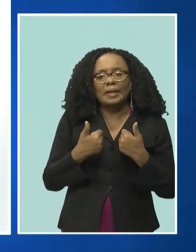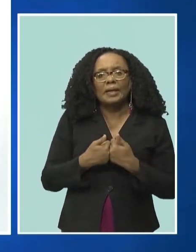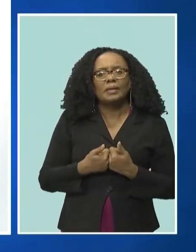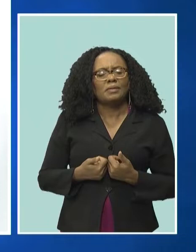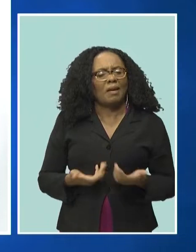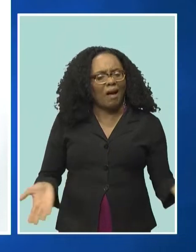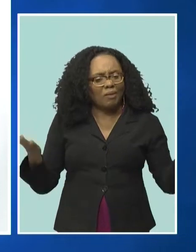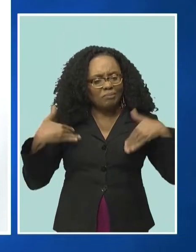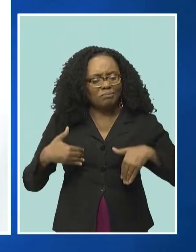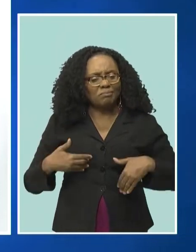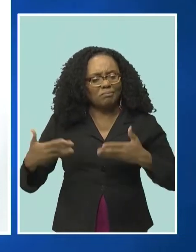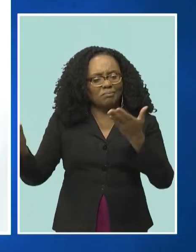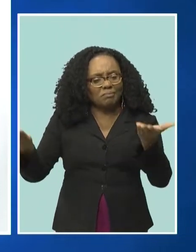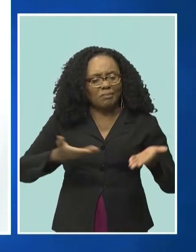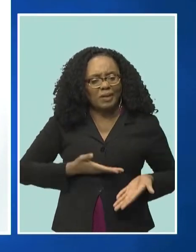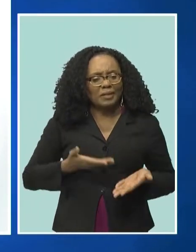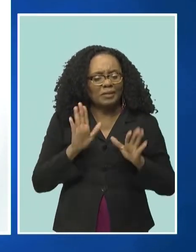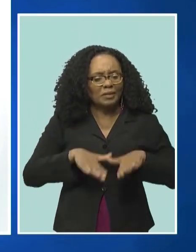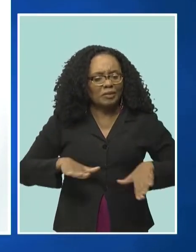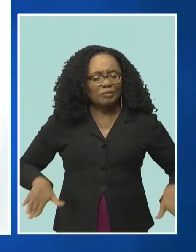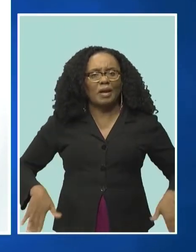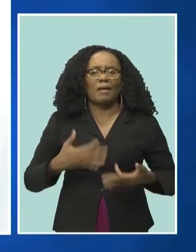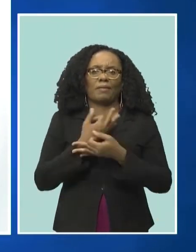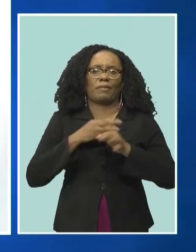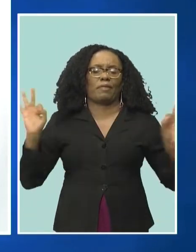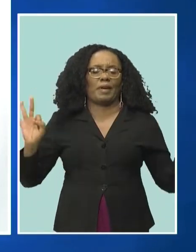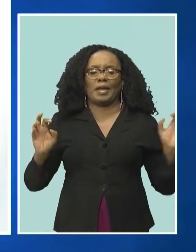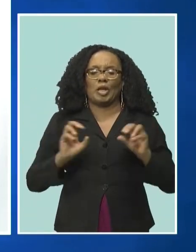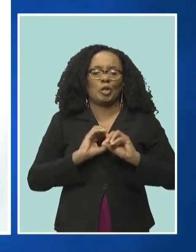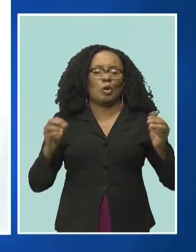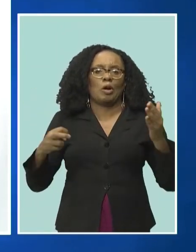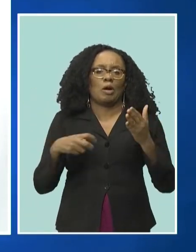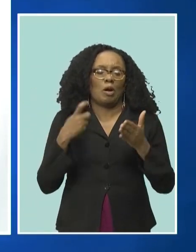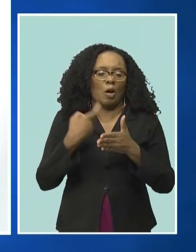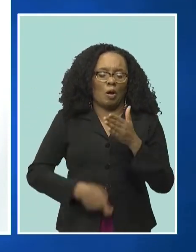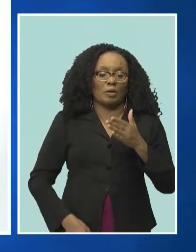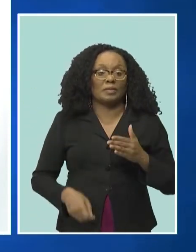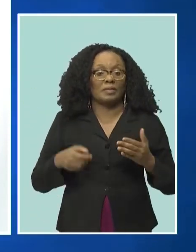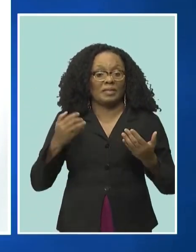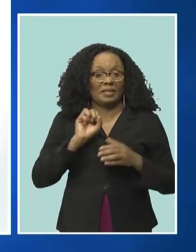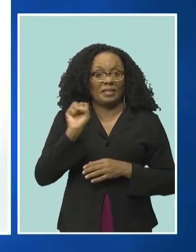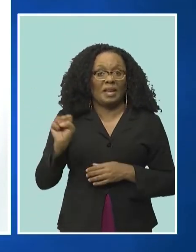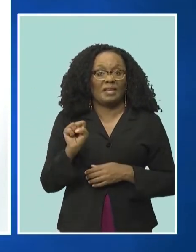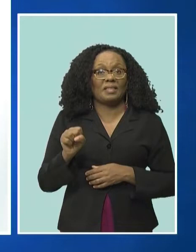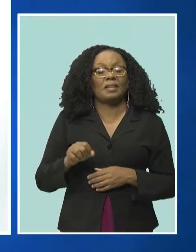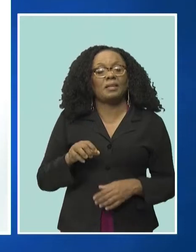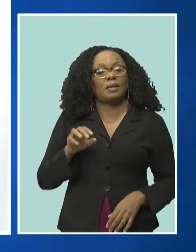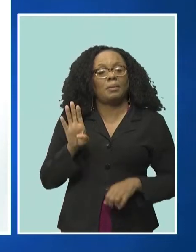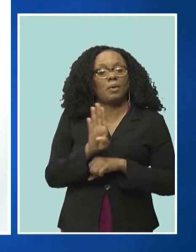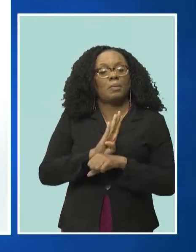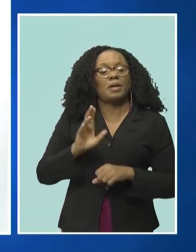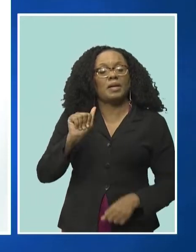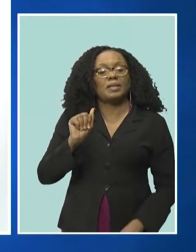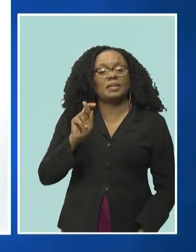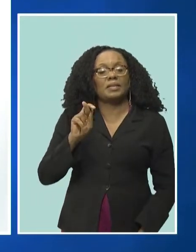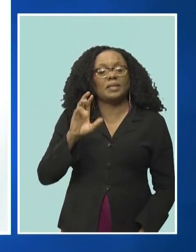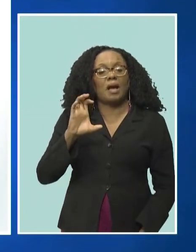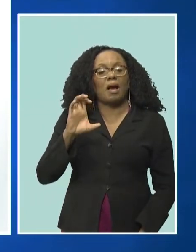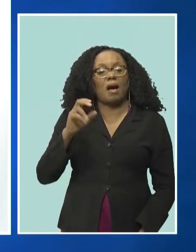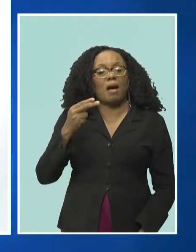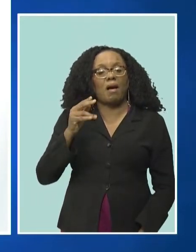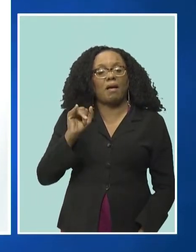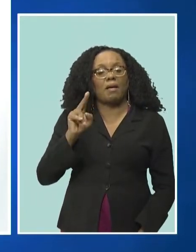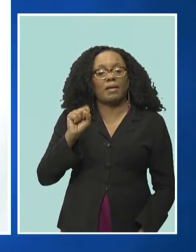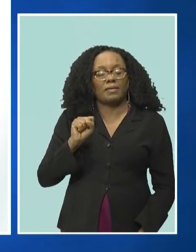so much fun and it's all free. So I'm looking forward to seeing you this Saturday at the Barbados Archives Black Rock from 9 until 5